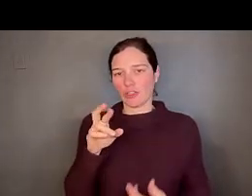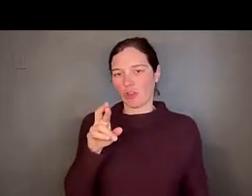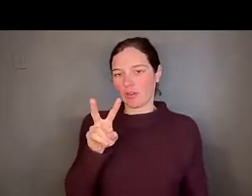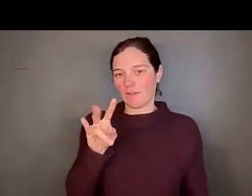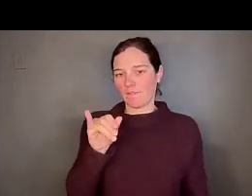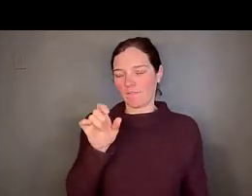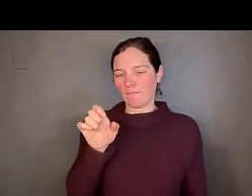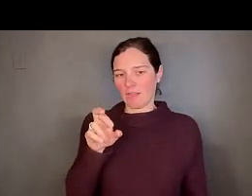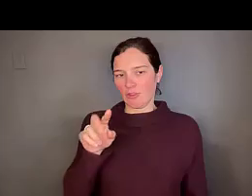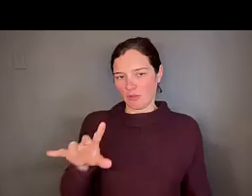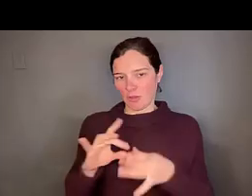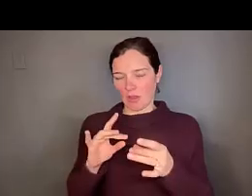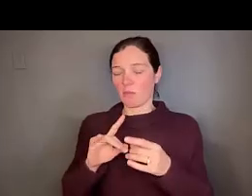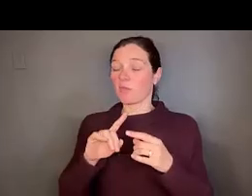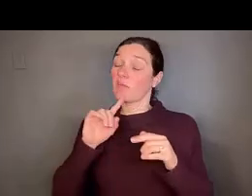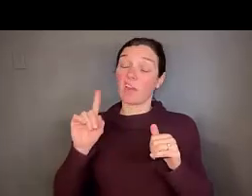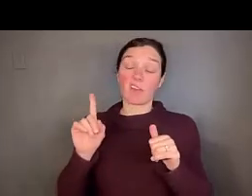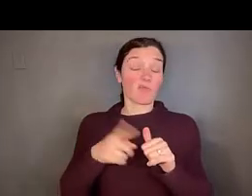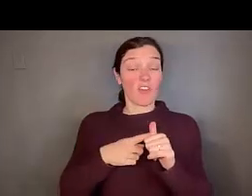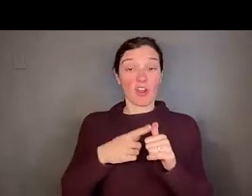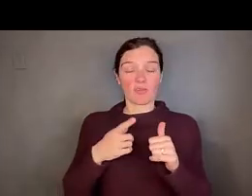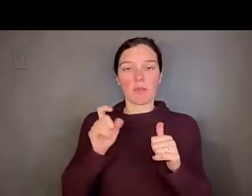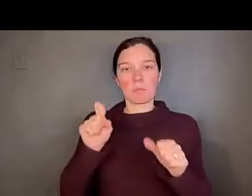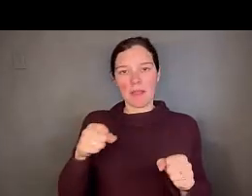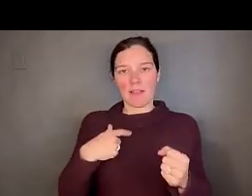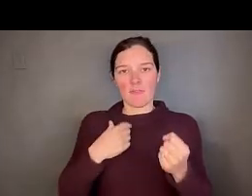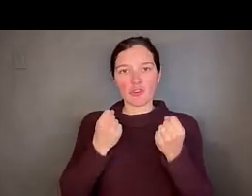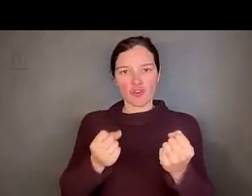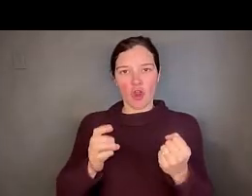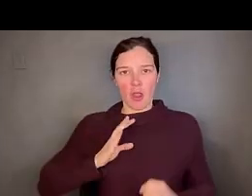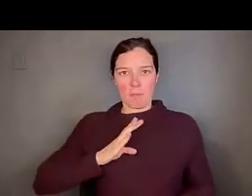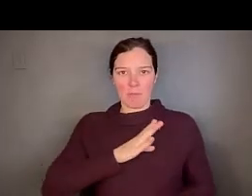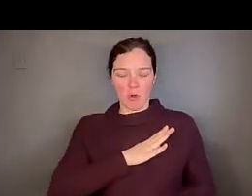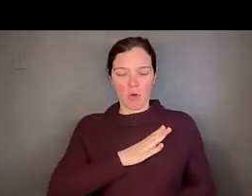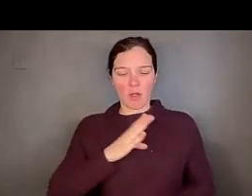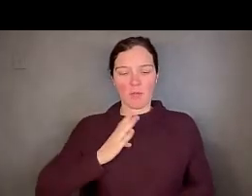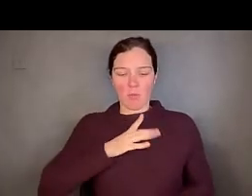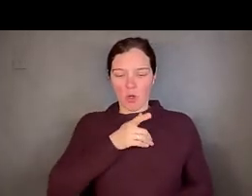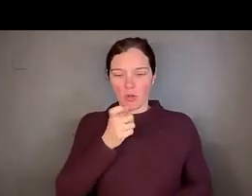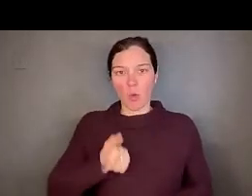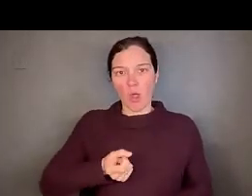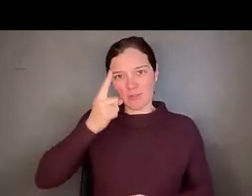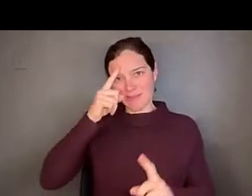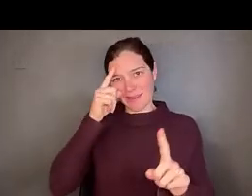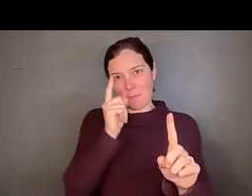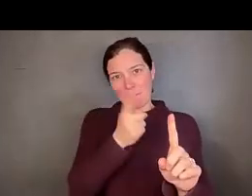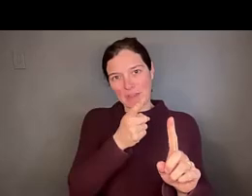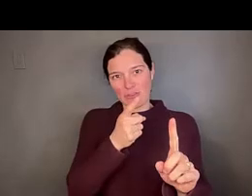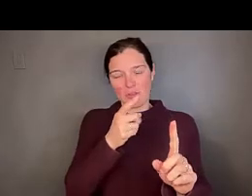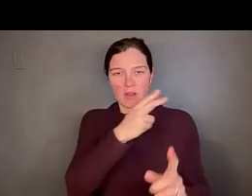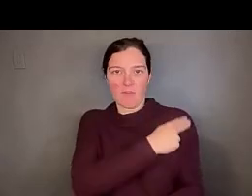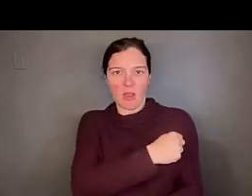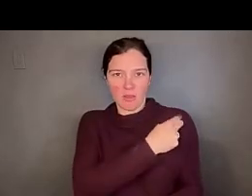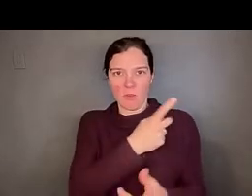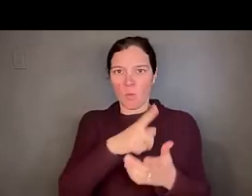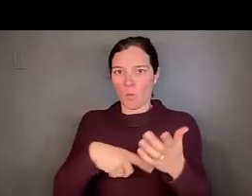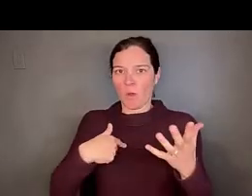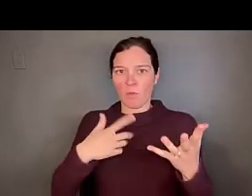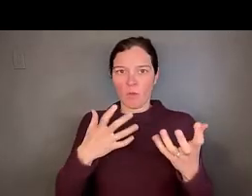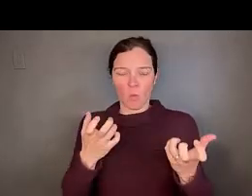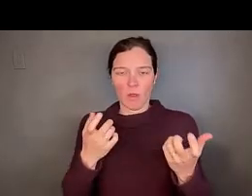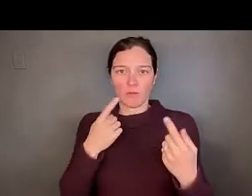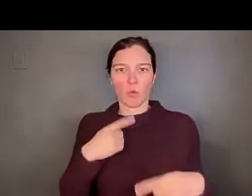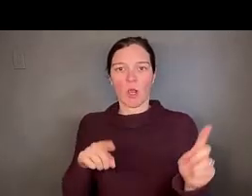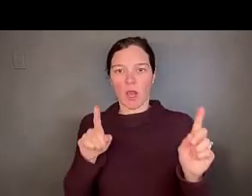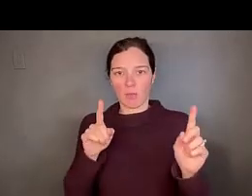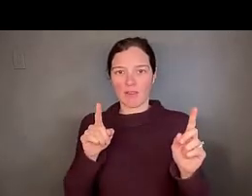comments. It starts with having a strong board and a board that understands the mission of the hospital and what we're trying to accomplish. We're